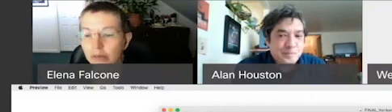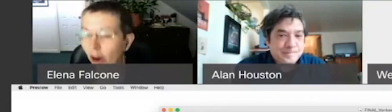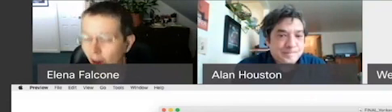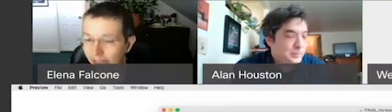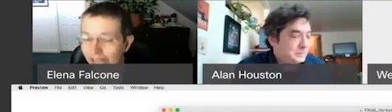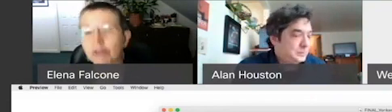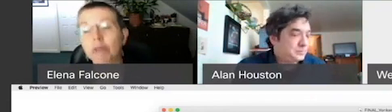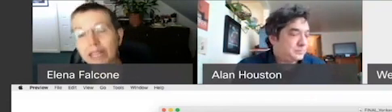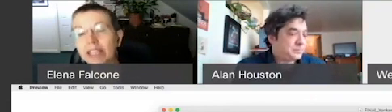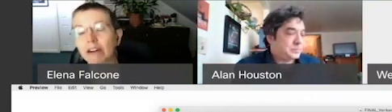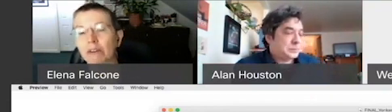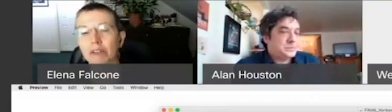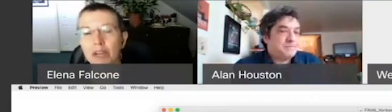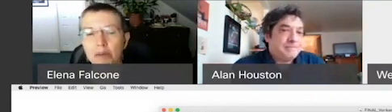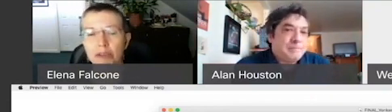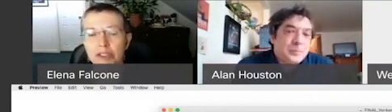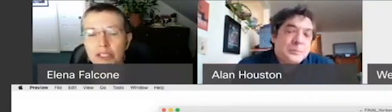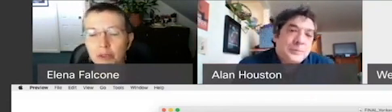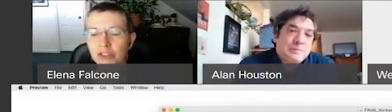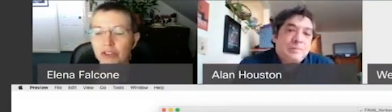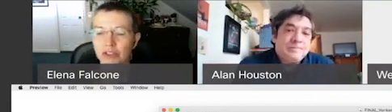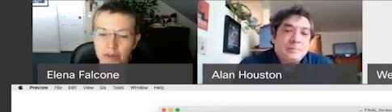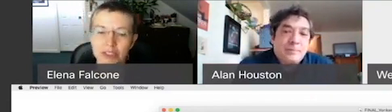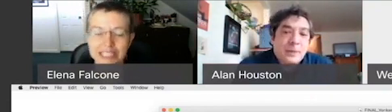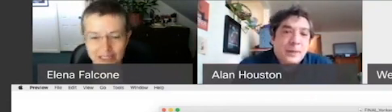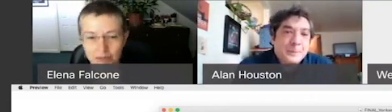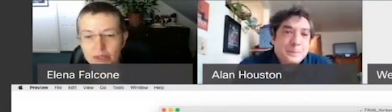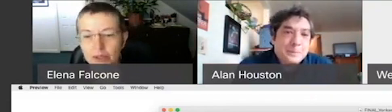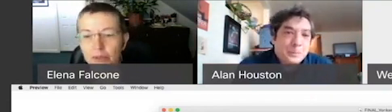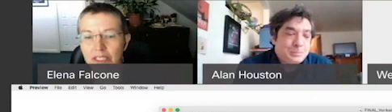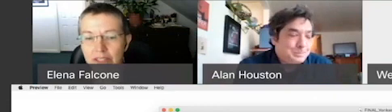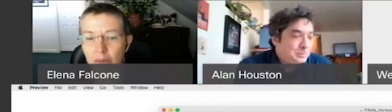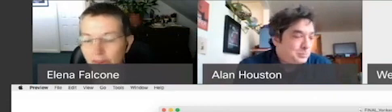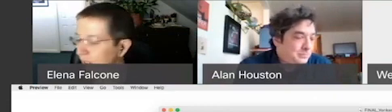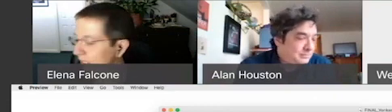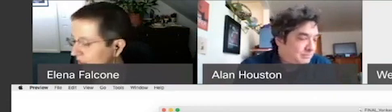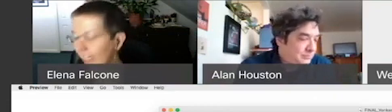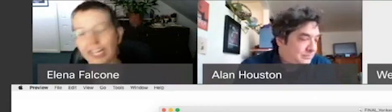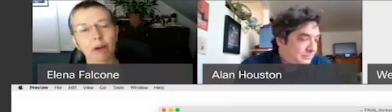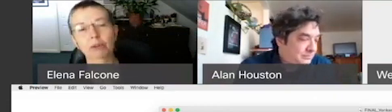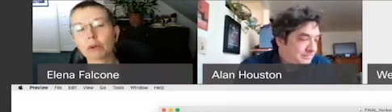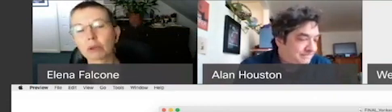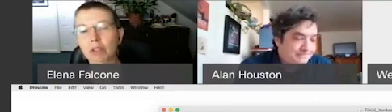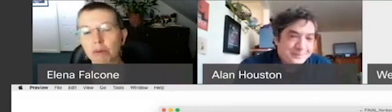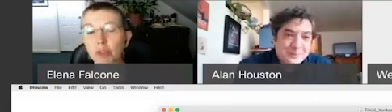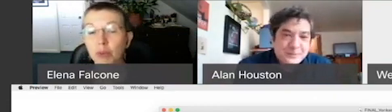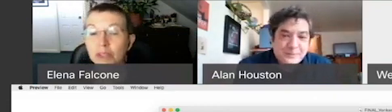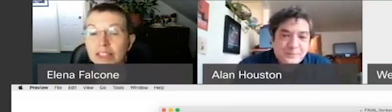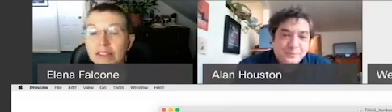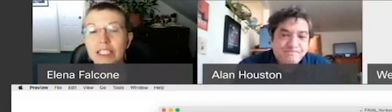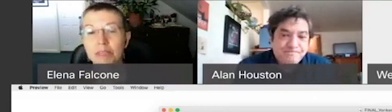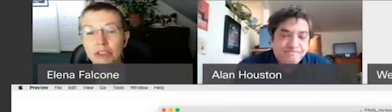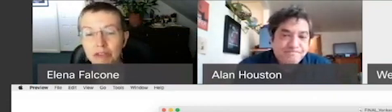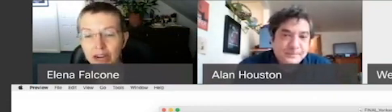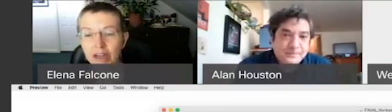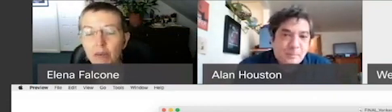as are many of the libraries in the Westchester Library System. So please, I hope everyone is checking out their local libraries' websites and keeping track of